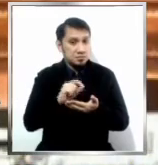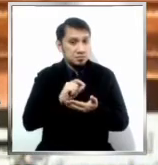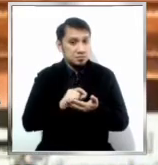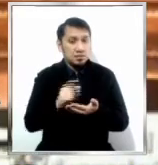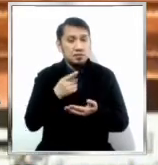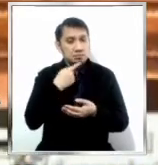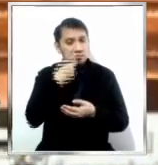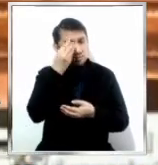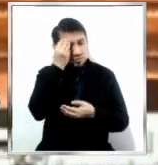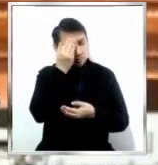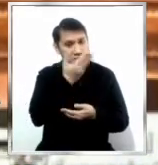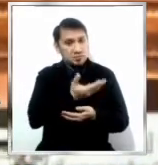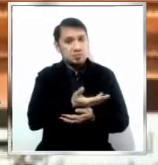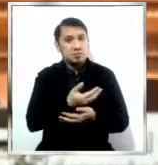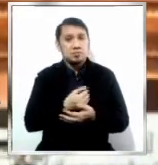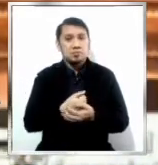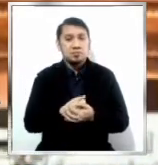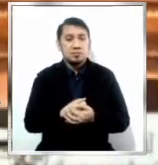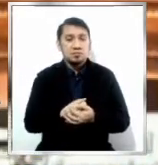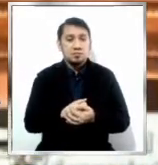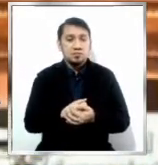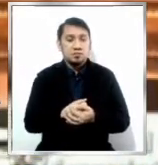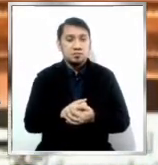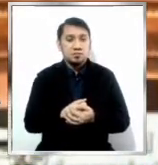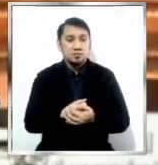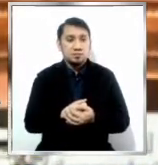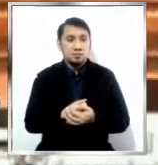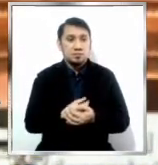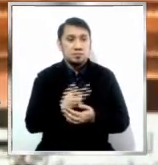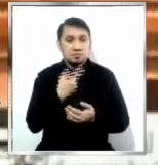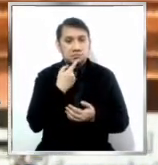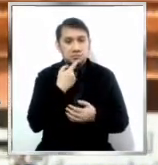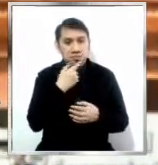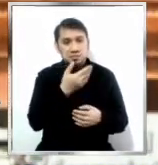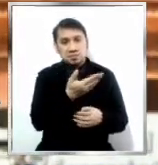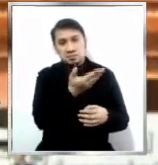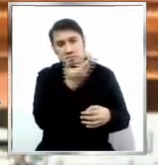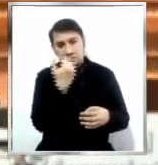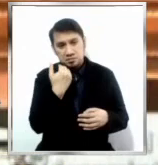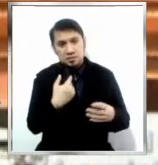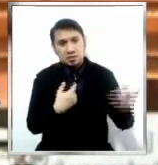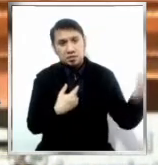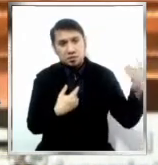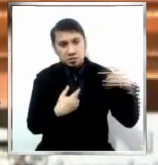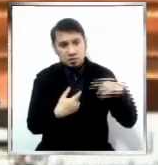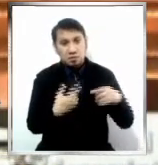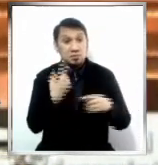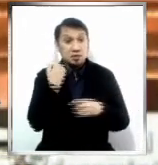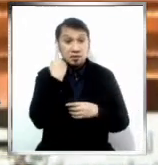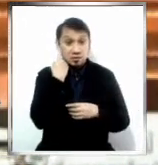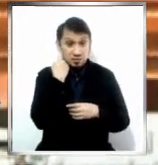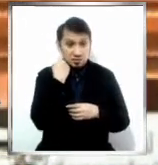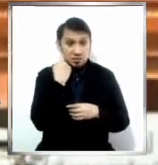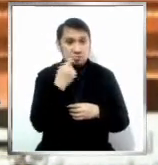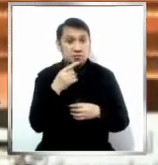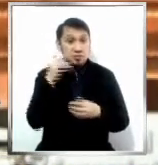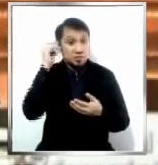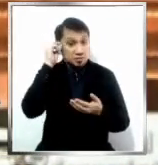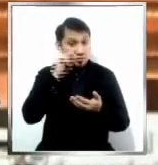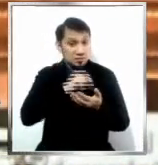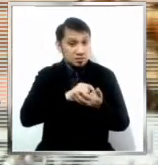pati si ang Secretary of tinatawag ko sila dito ngayon. Kanina, Indardo